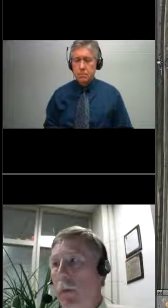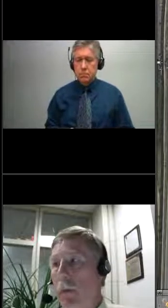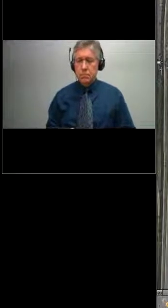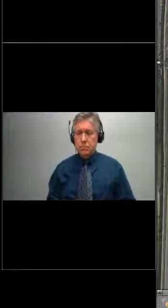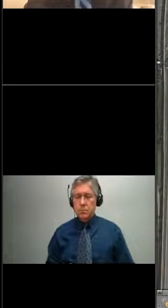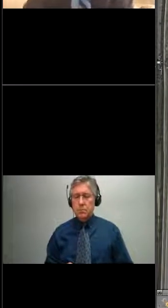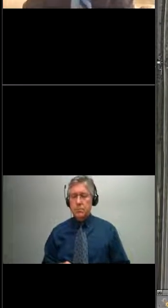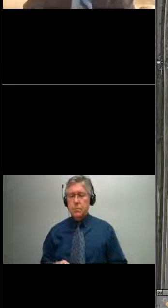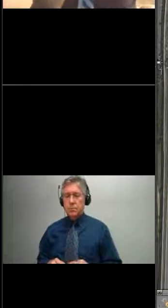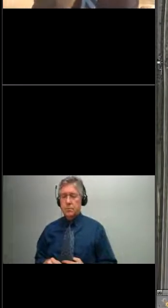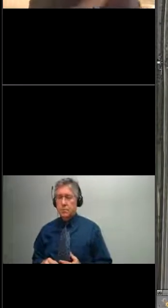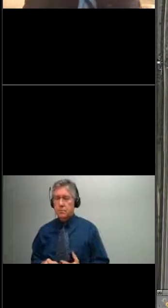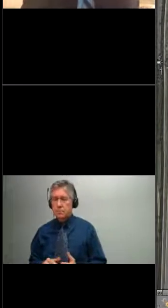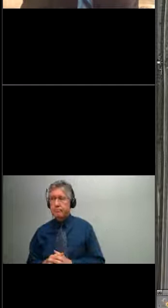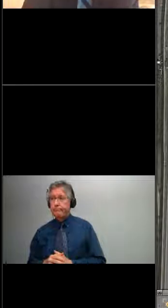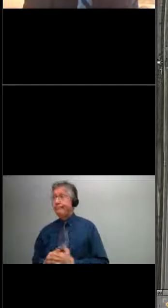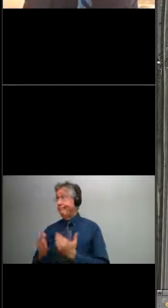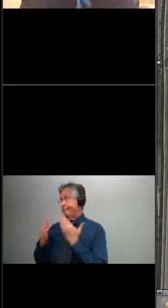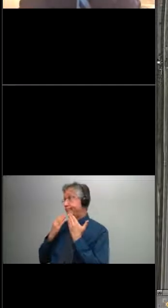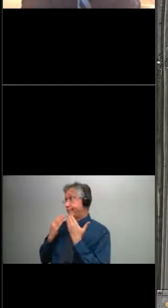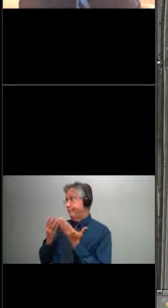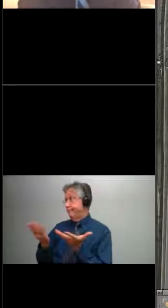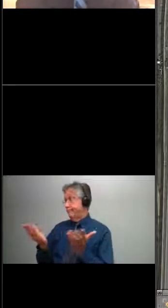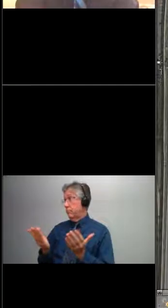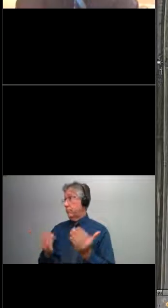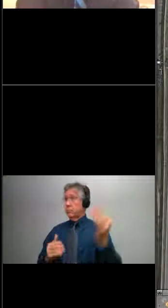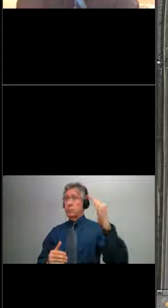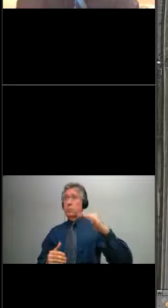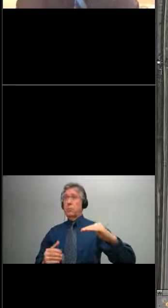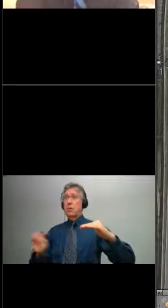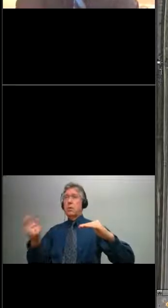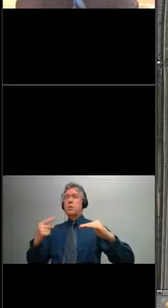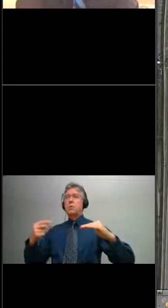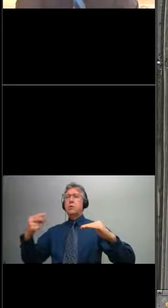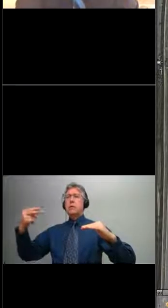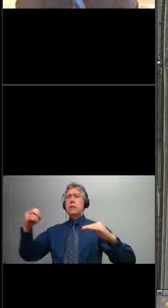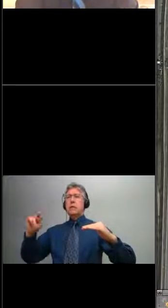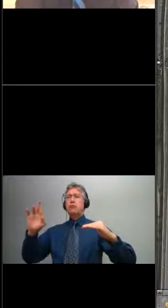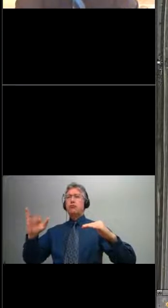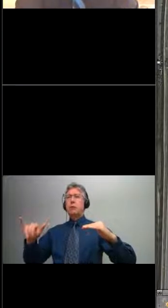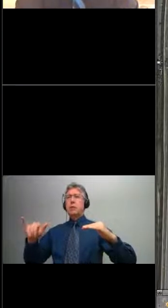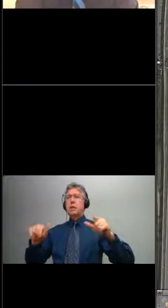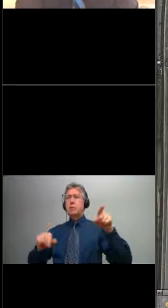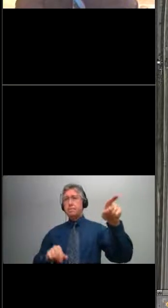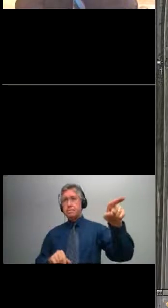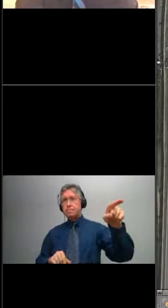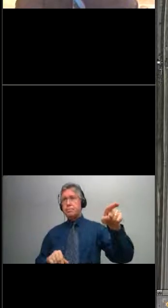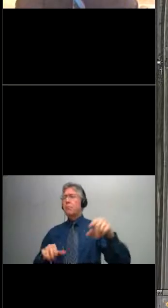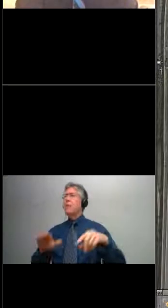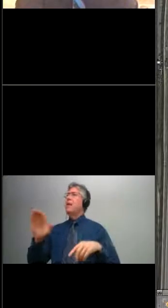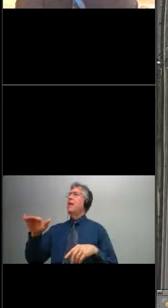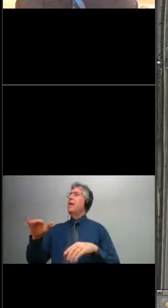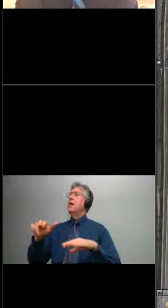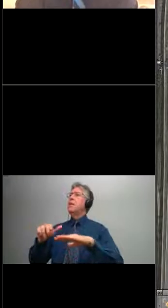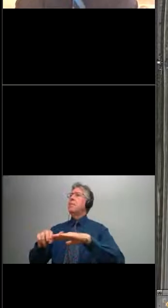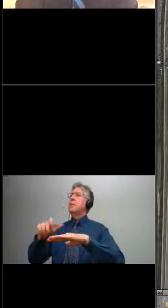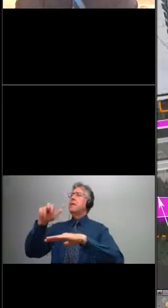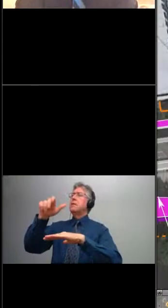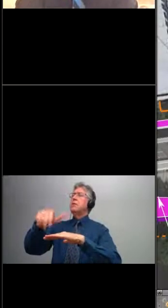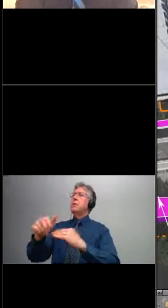Okay, thank you all. Our next question is from Henry. He says, how is the pedestrian crossing controlled